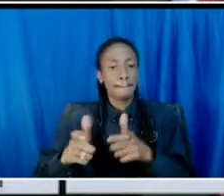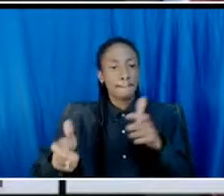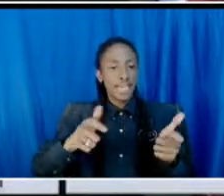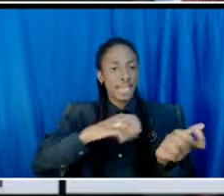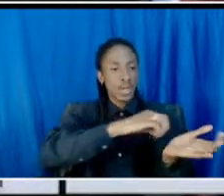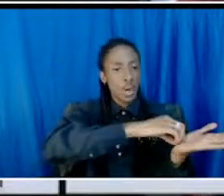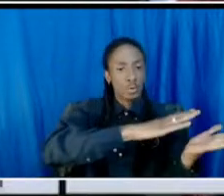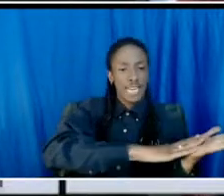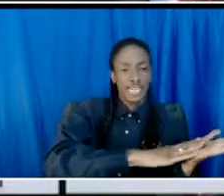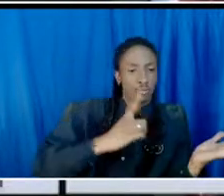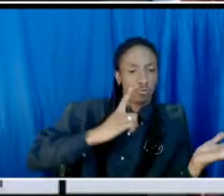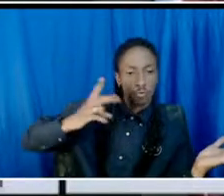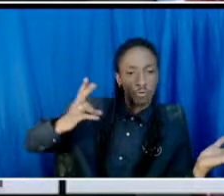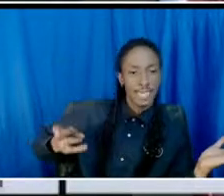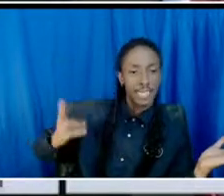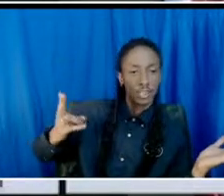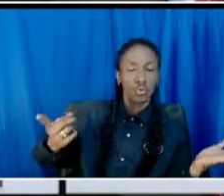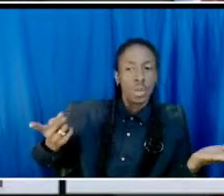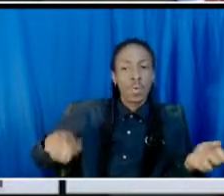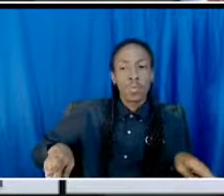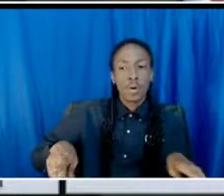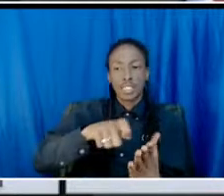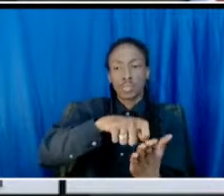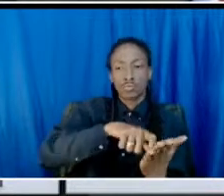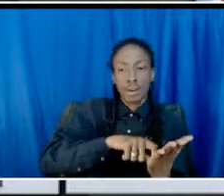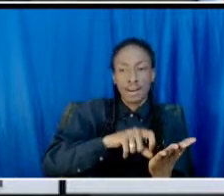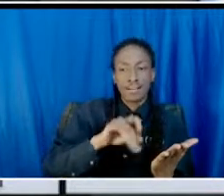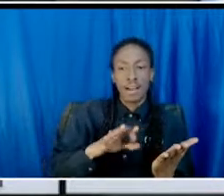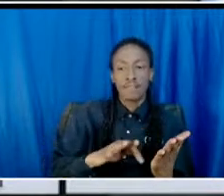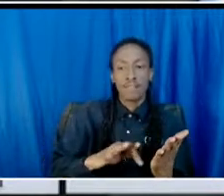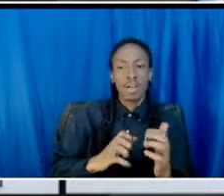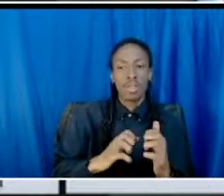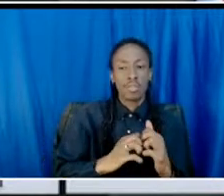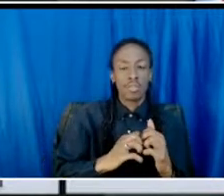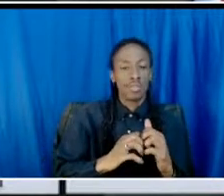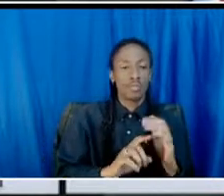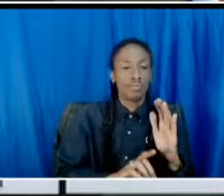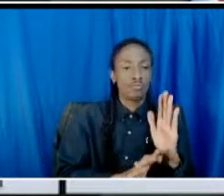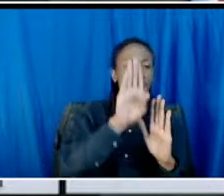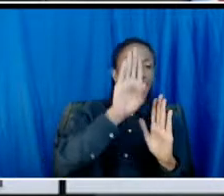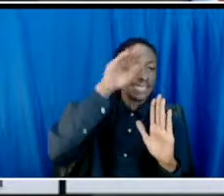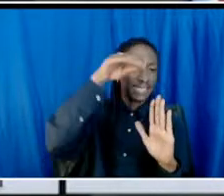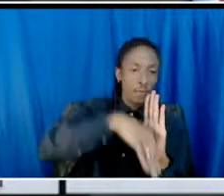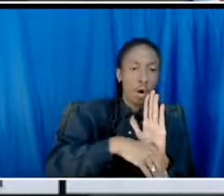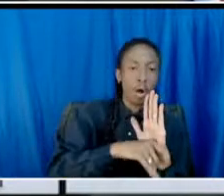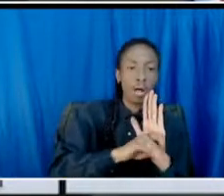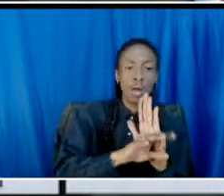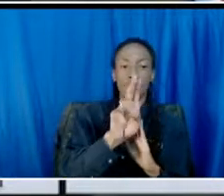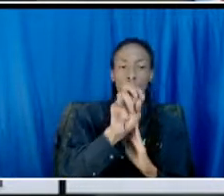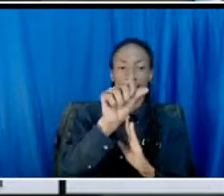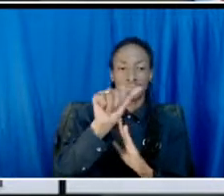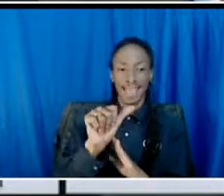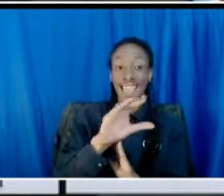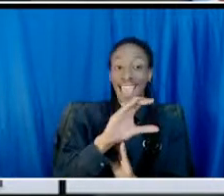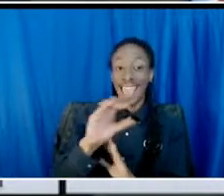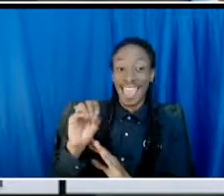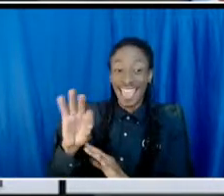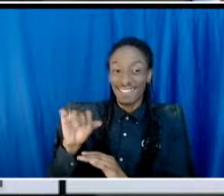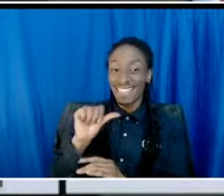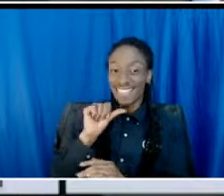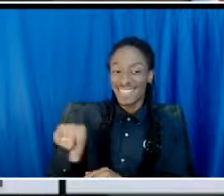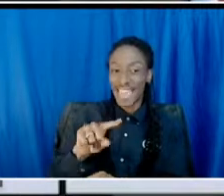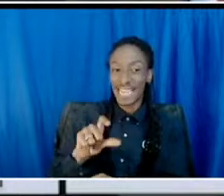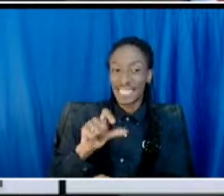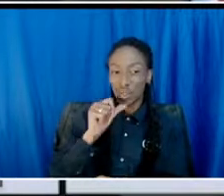history when it's written of the rise and fall of the United States if they don't clean up this mess, clean up